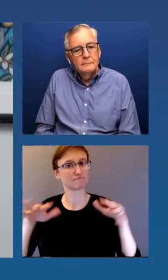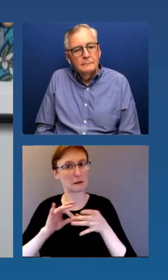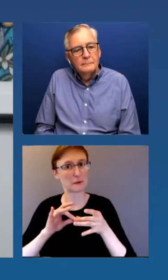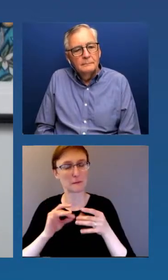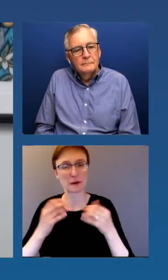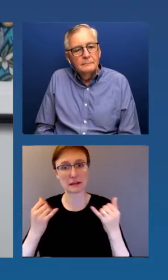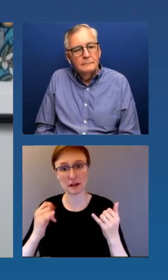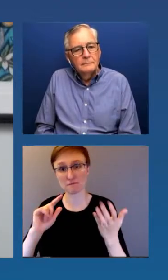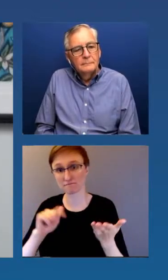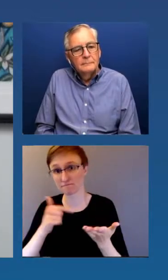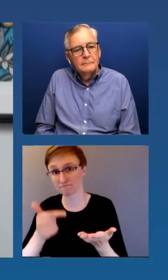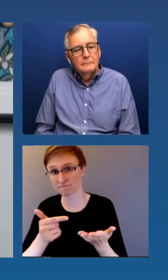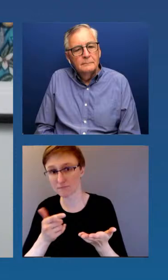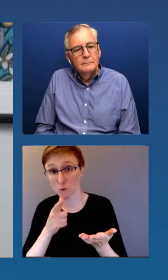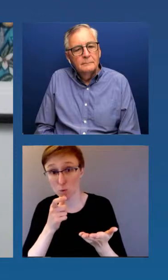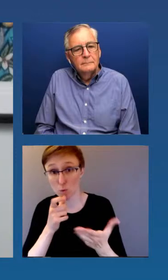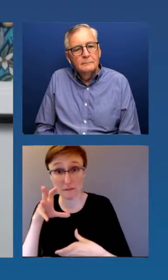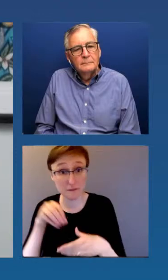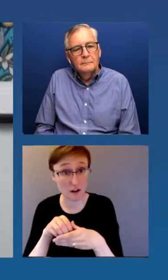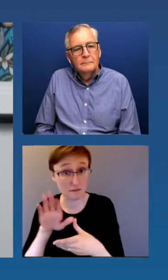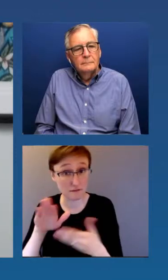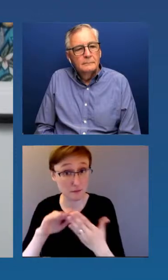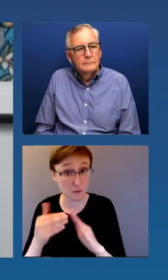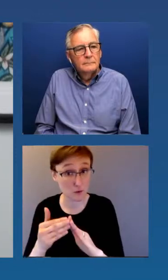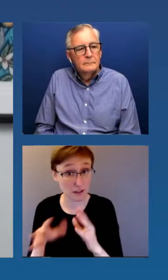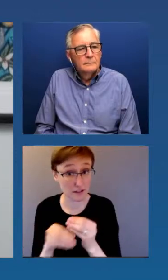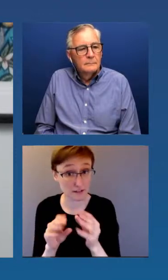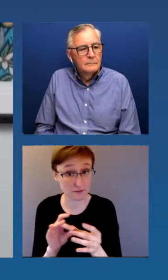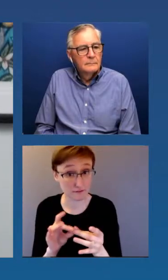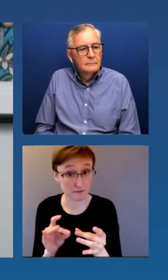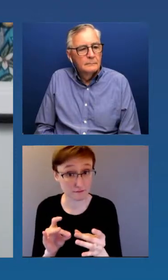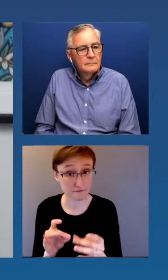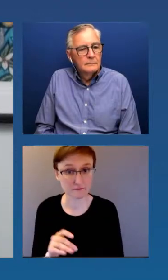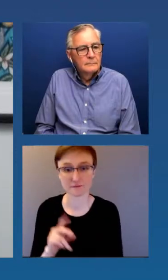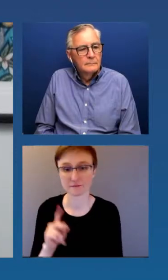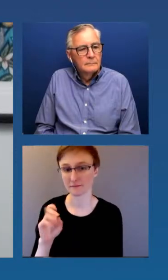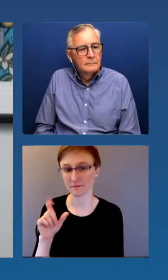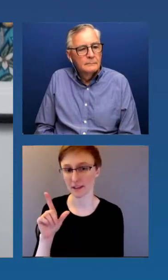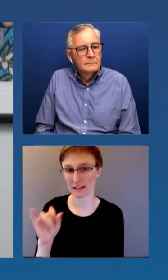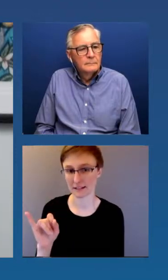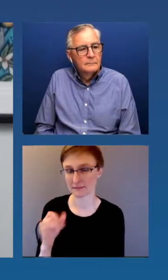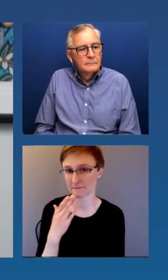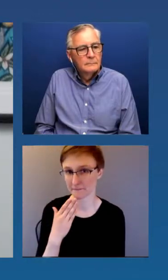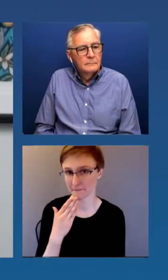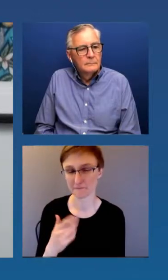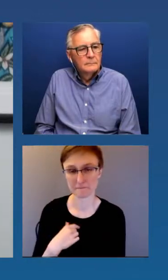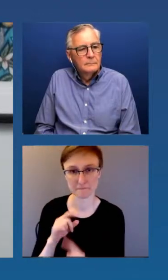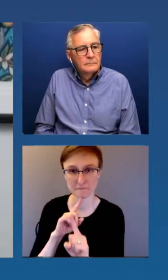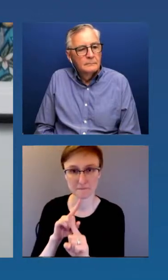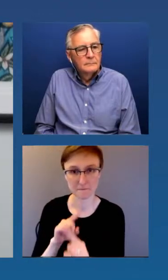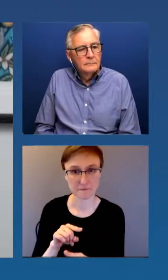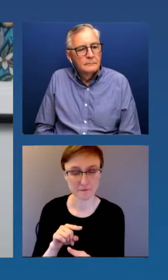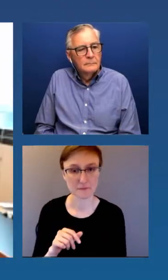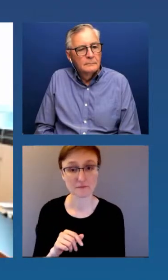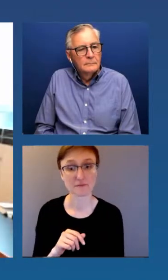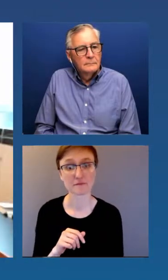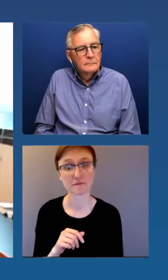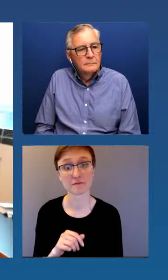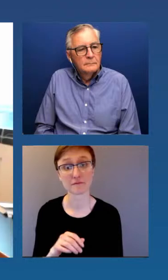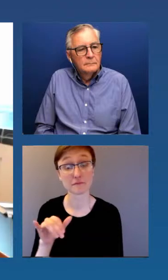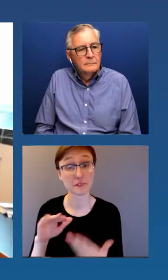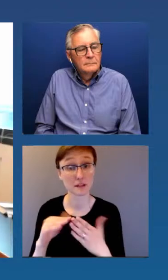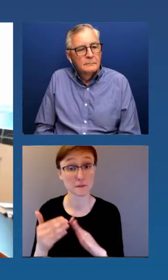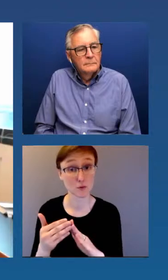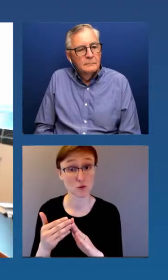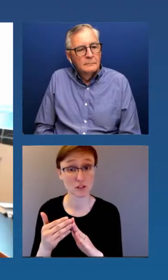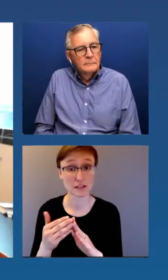Thanks. Thanks. I can make a comment. These are neighborhoods that have